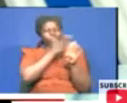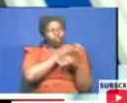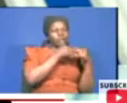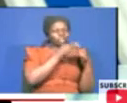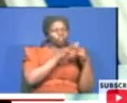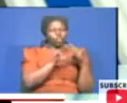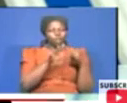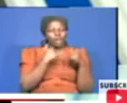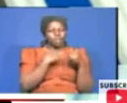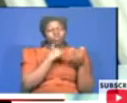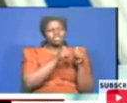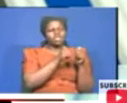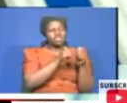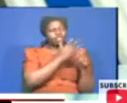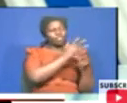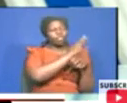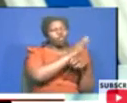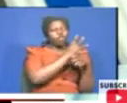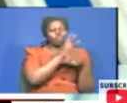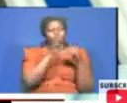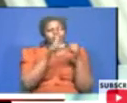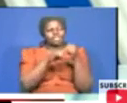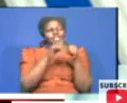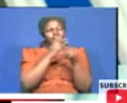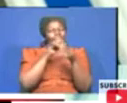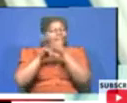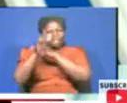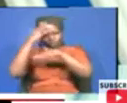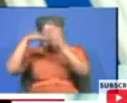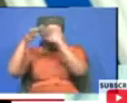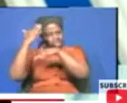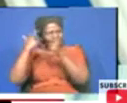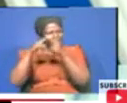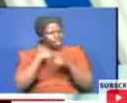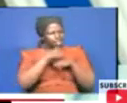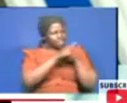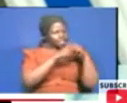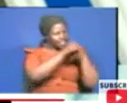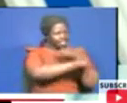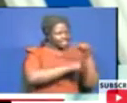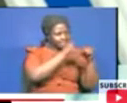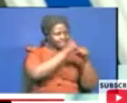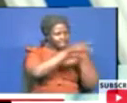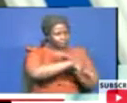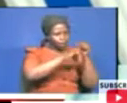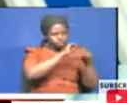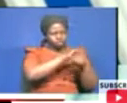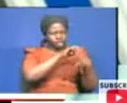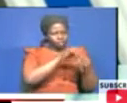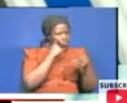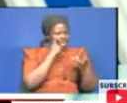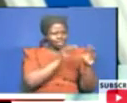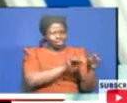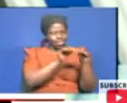you go to Form 6, and then you go to the university, but you've had 7 years in primary. So when you look at that landscape,